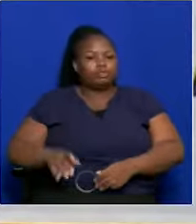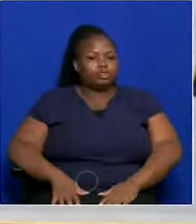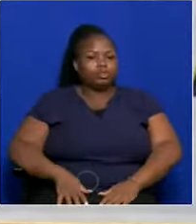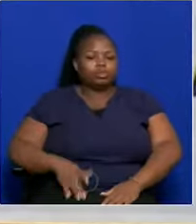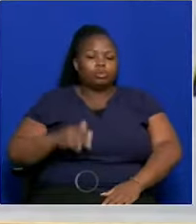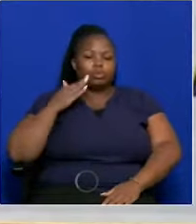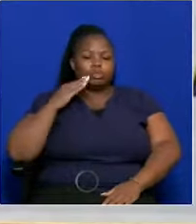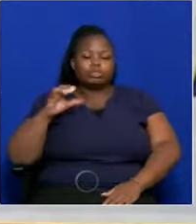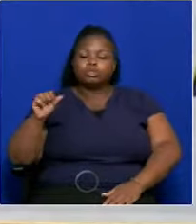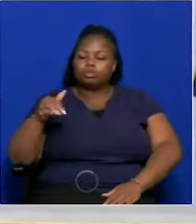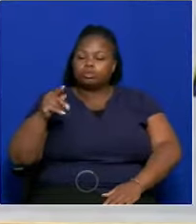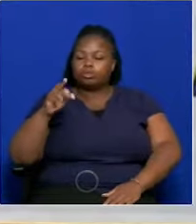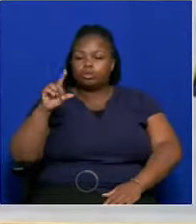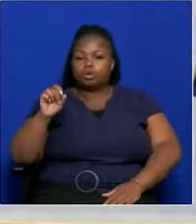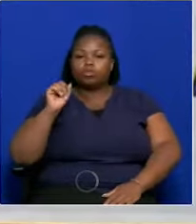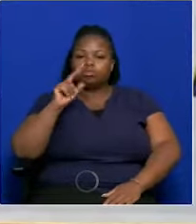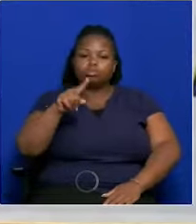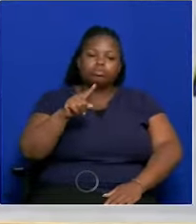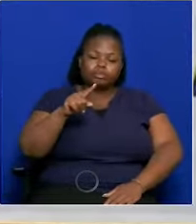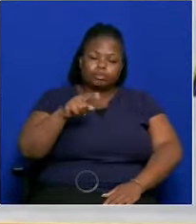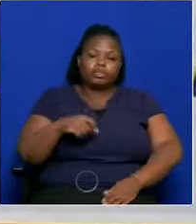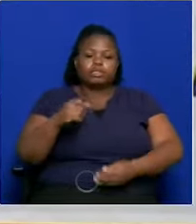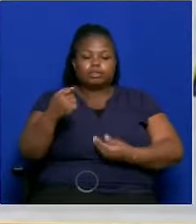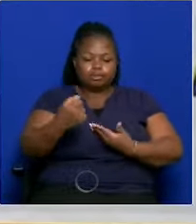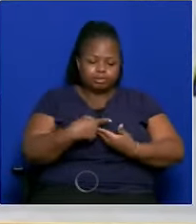or General